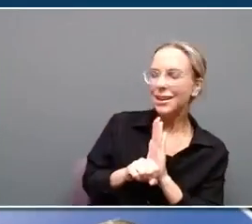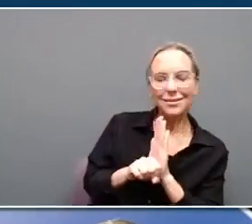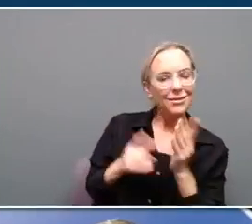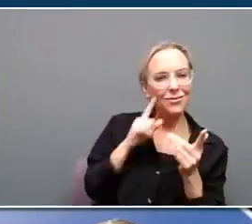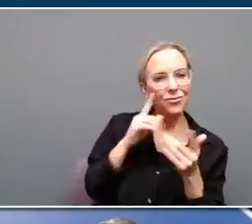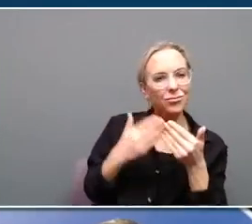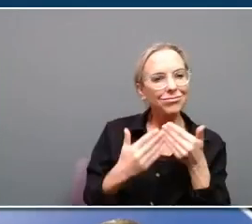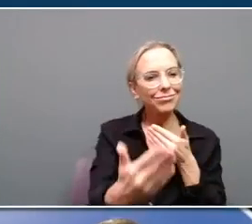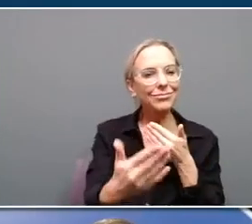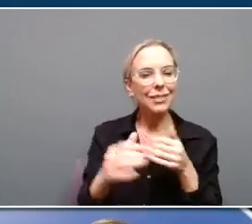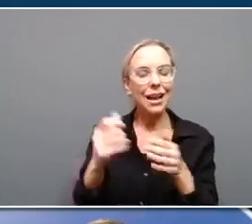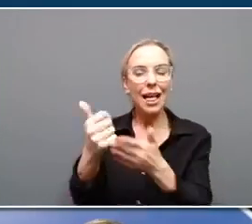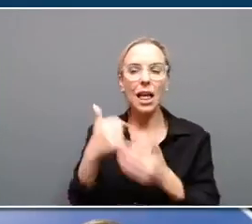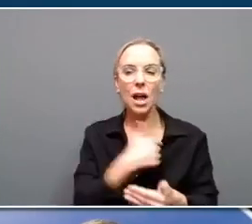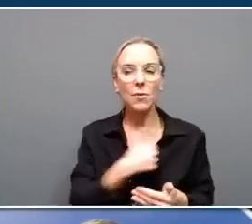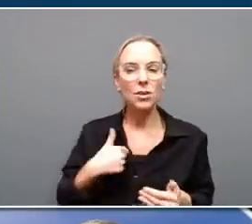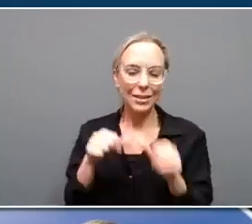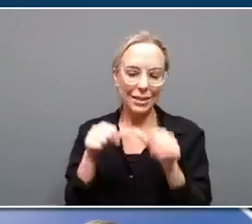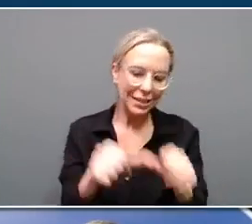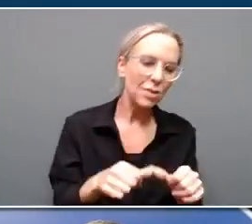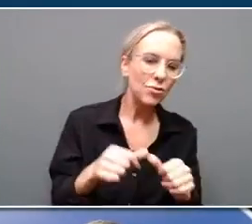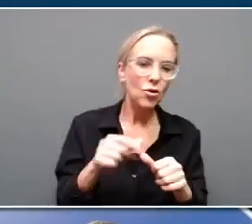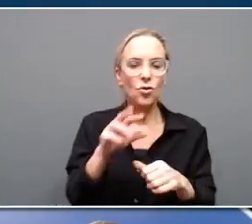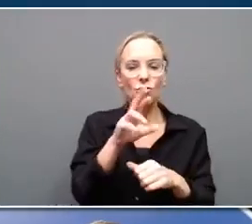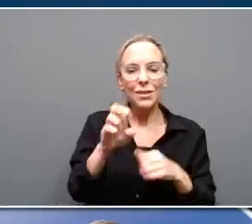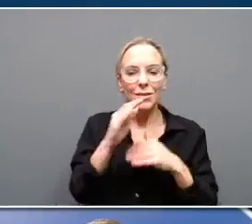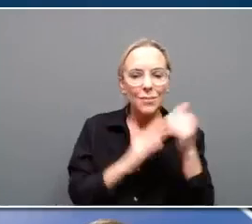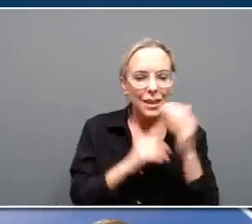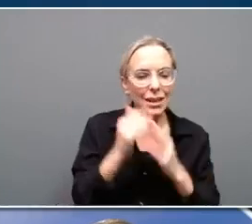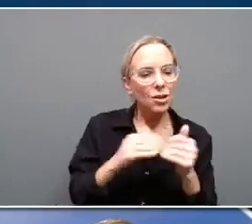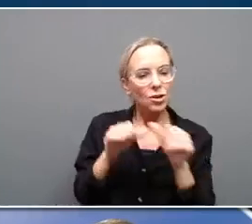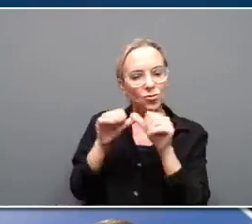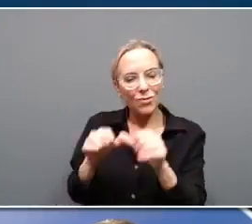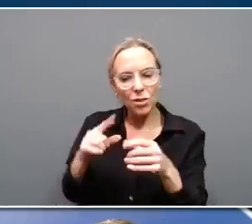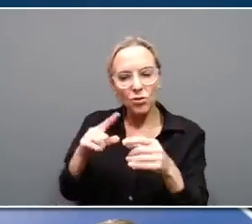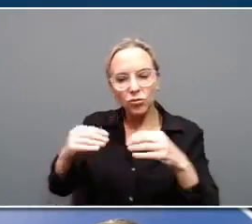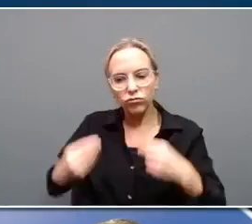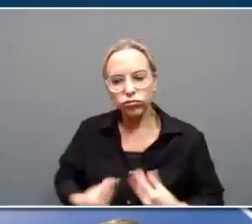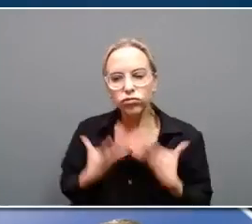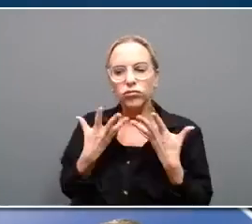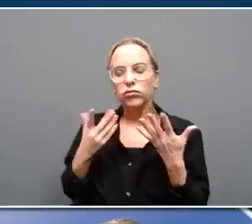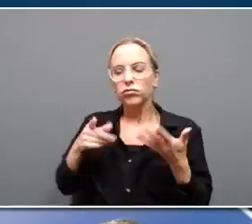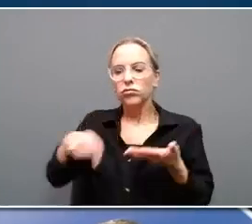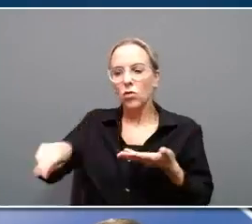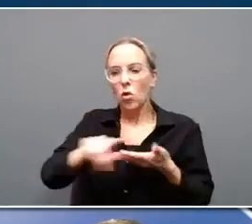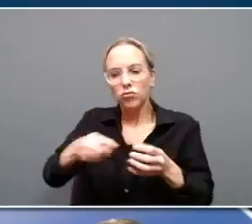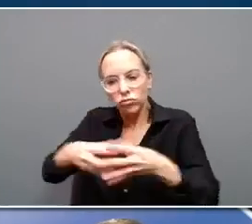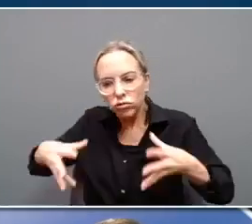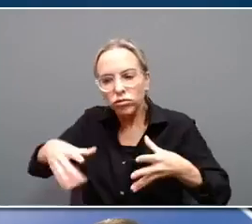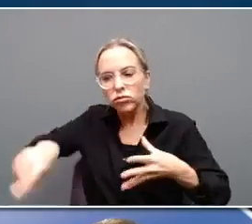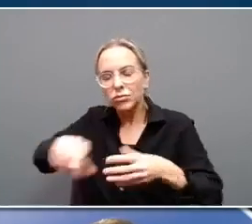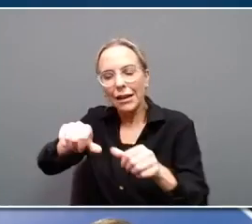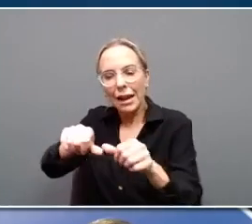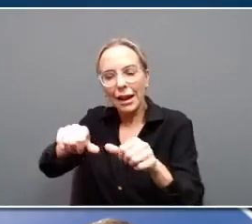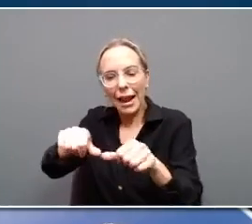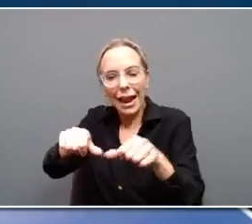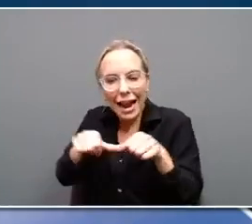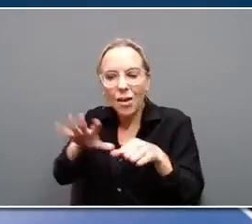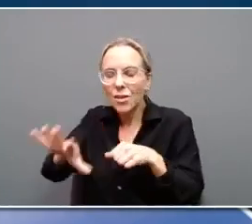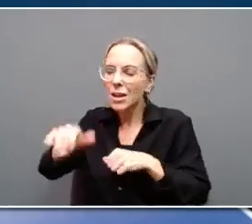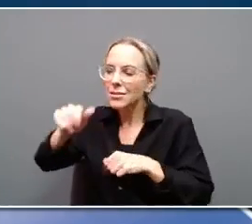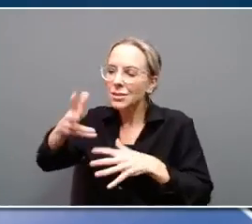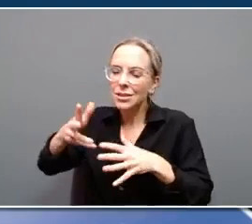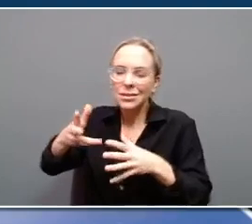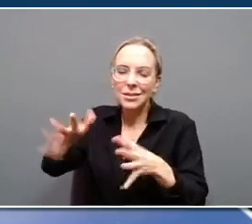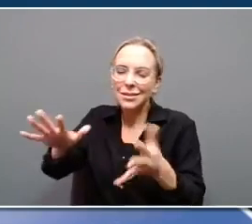continue to rebuild and revitalize areas that have been through the toughest of the tough, whether those are tornadoes in the west